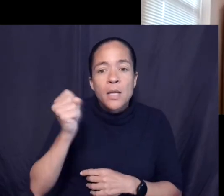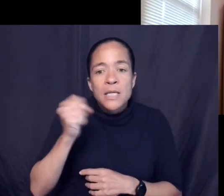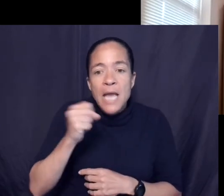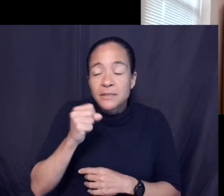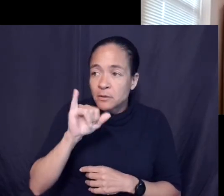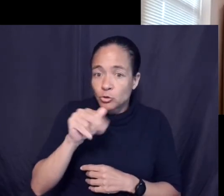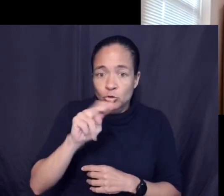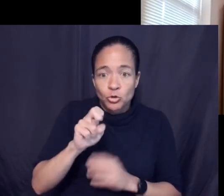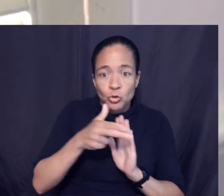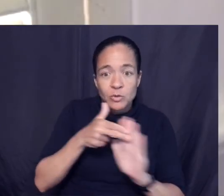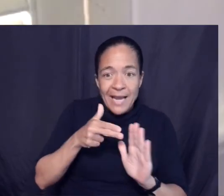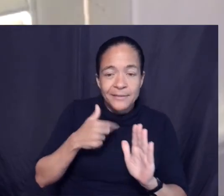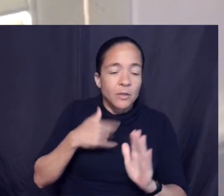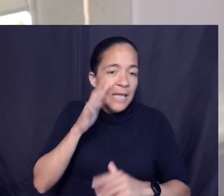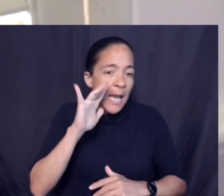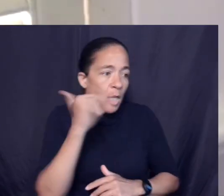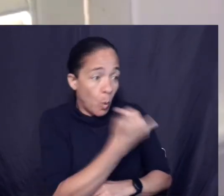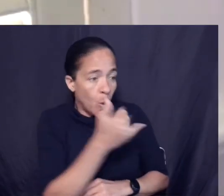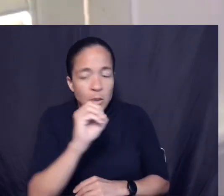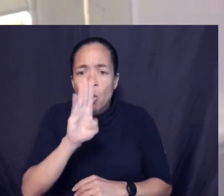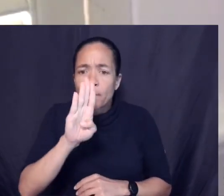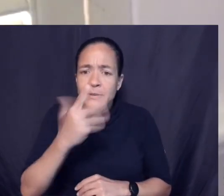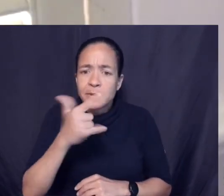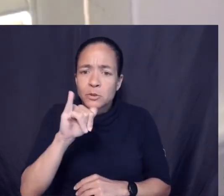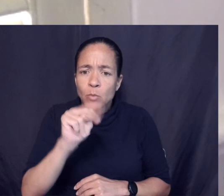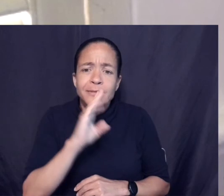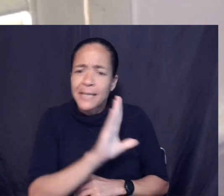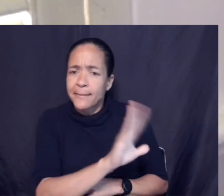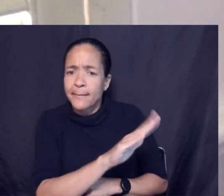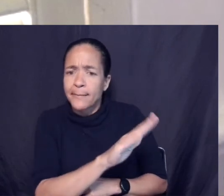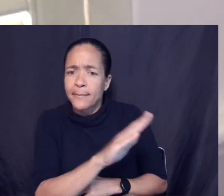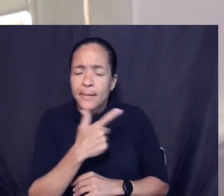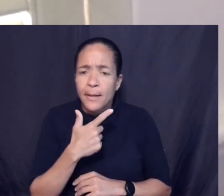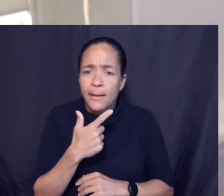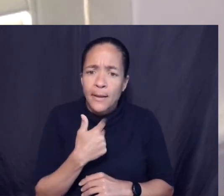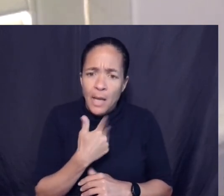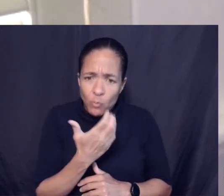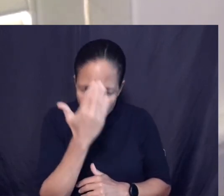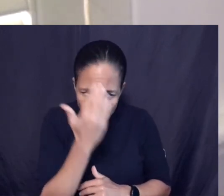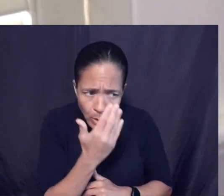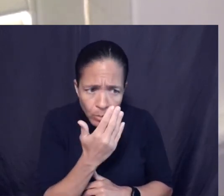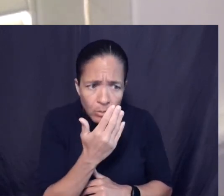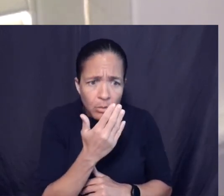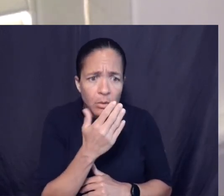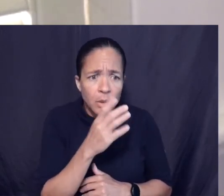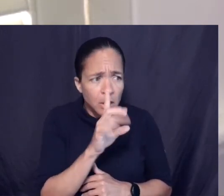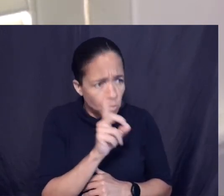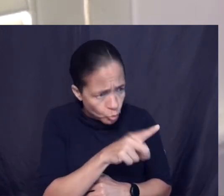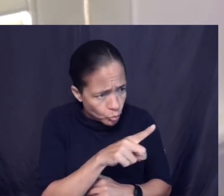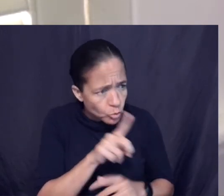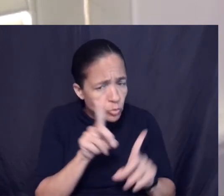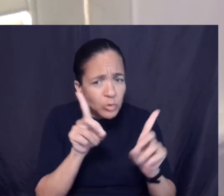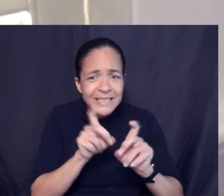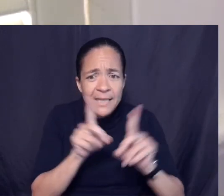we learned June's diagnosis. I called the OB's office and said, hey, I wanted to know if you guys ever